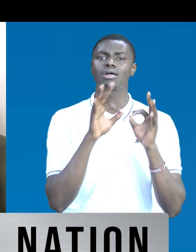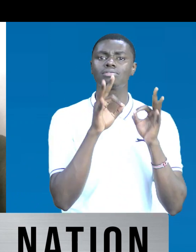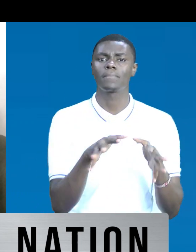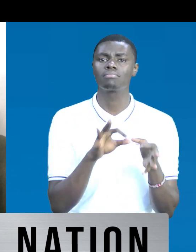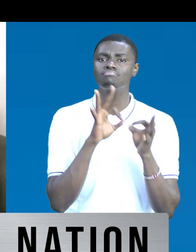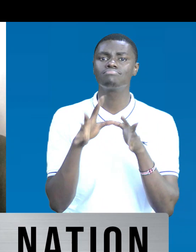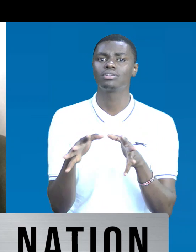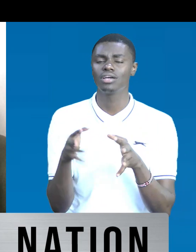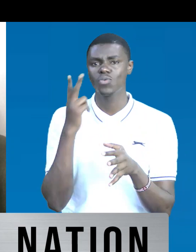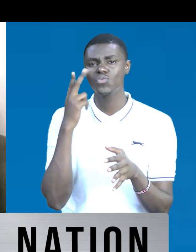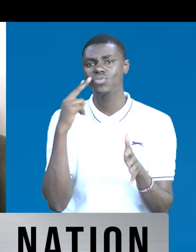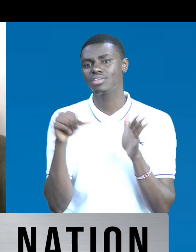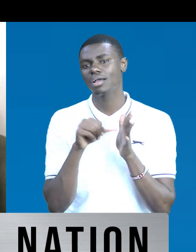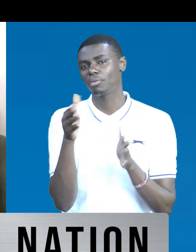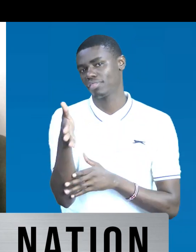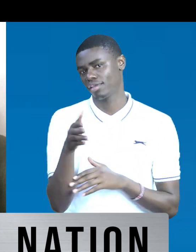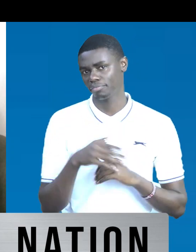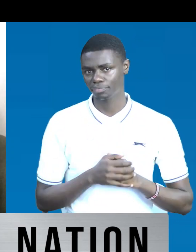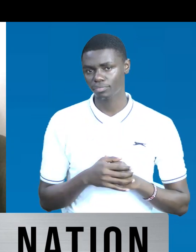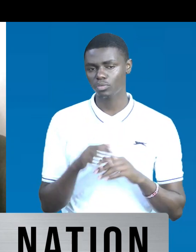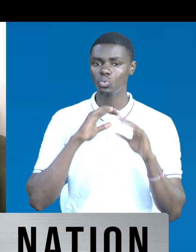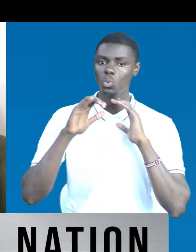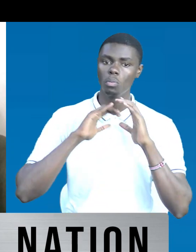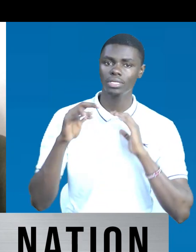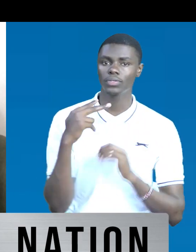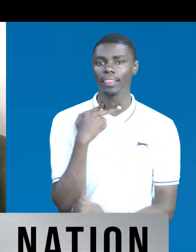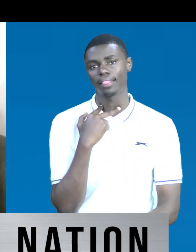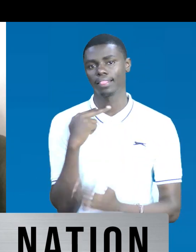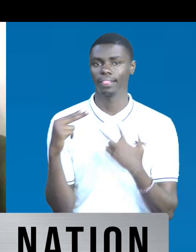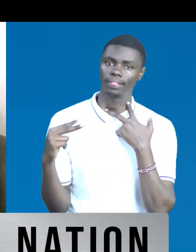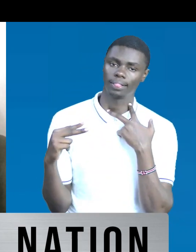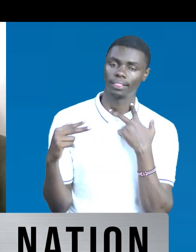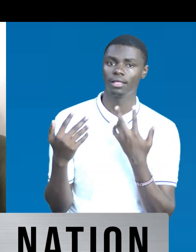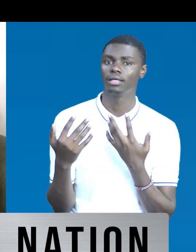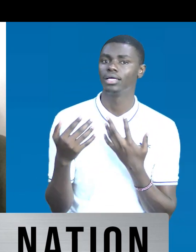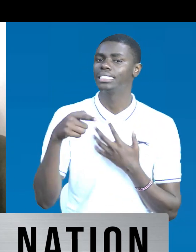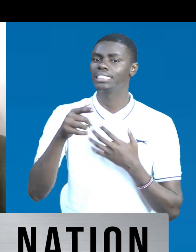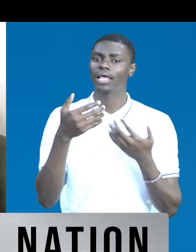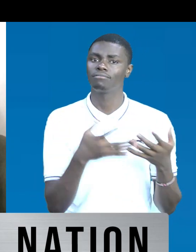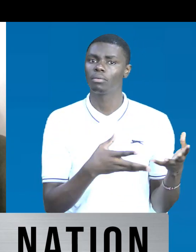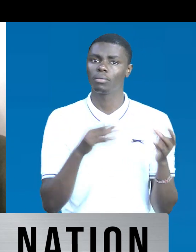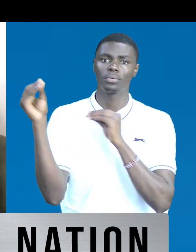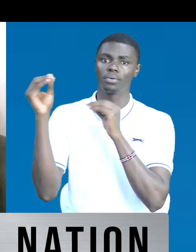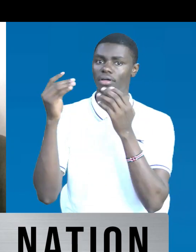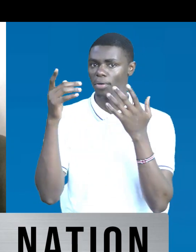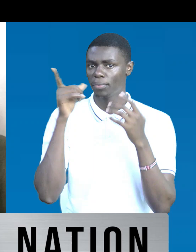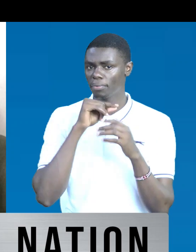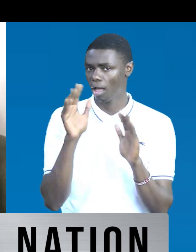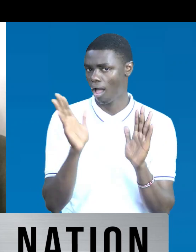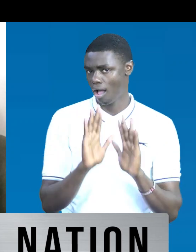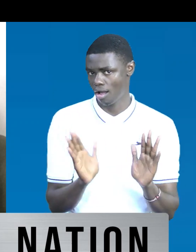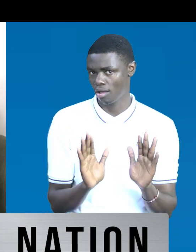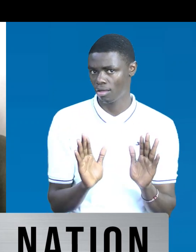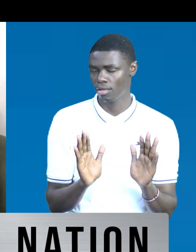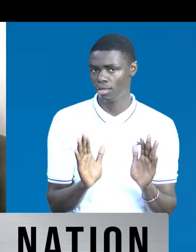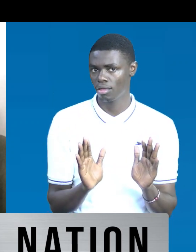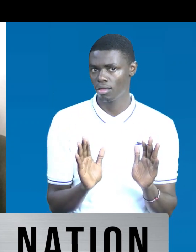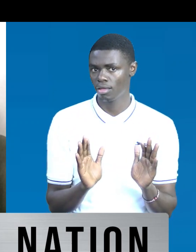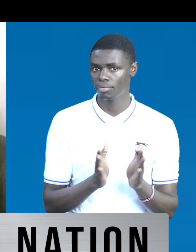interpreters? We are seeing a problem here. Yeah, communication issues. But have they left? So far, there